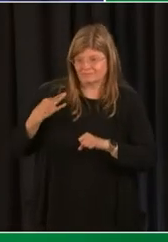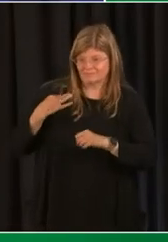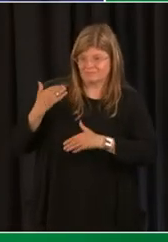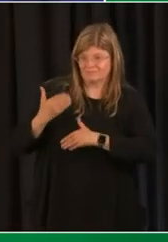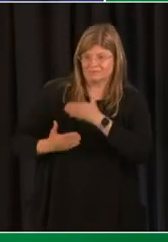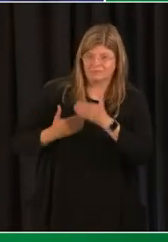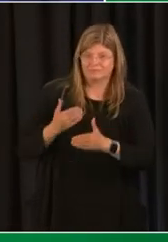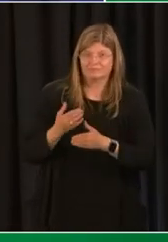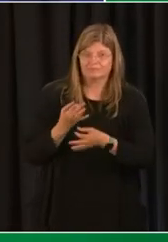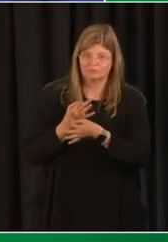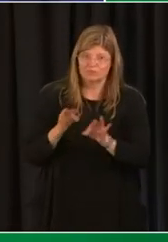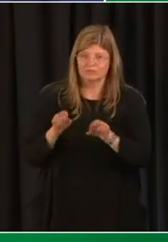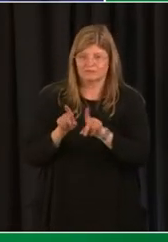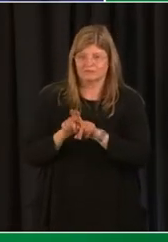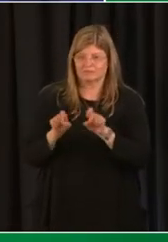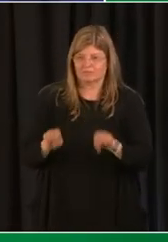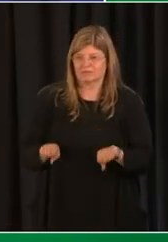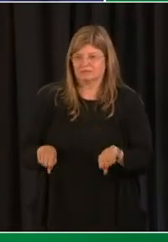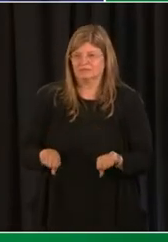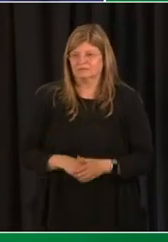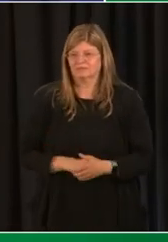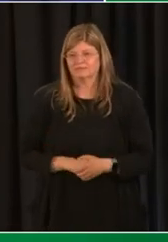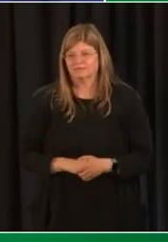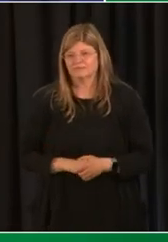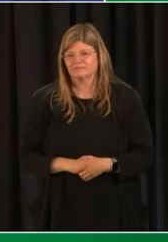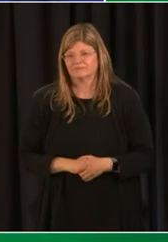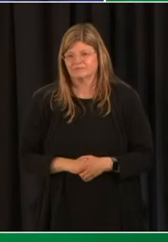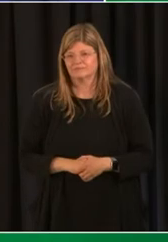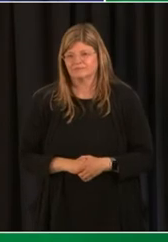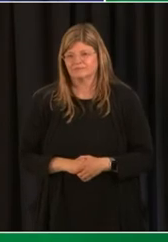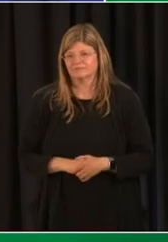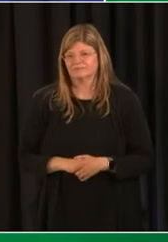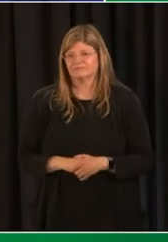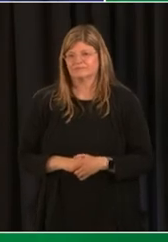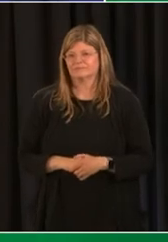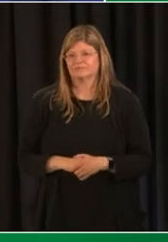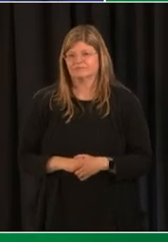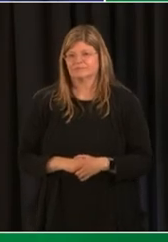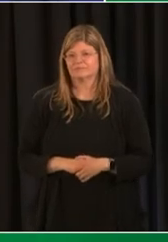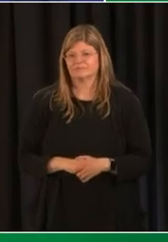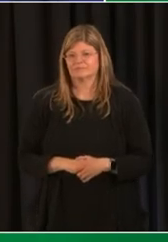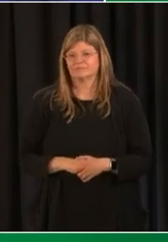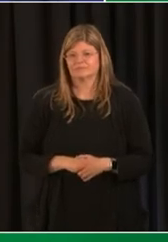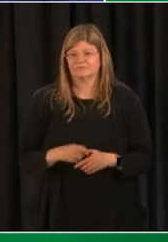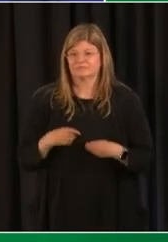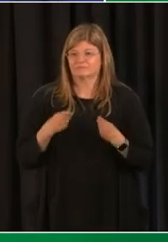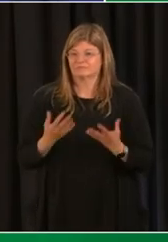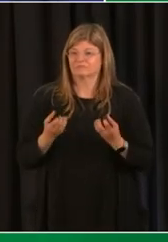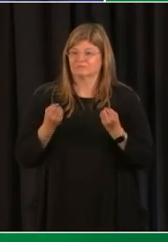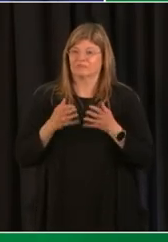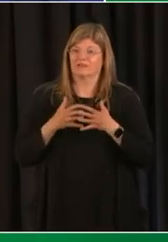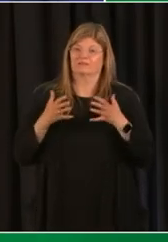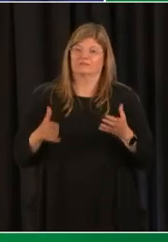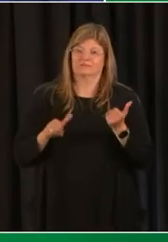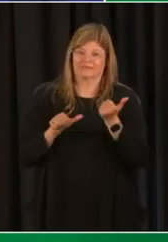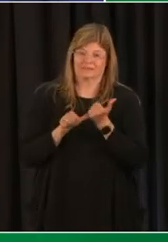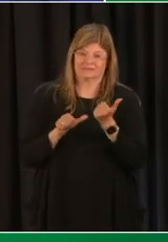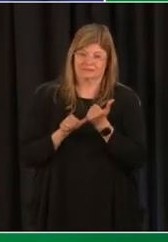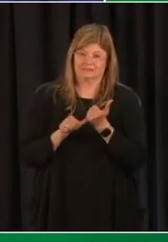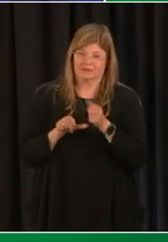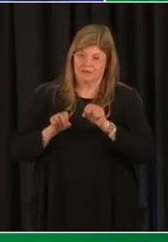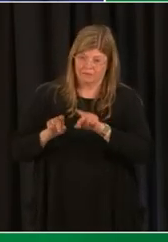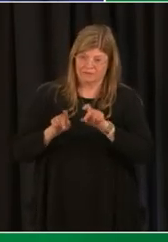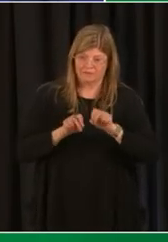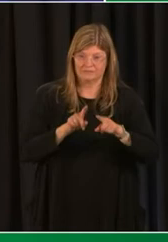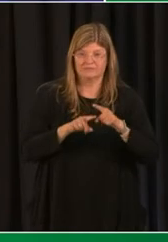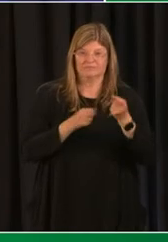as simple as possible. So we will be provide as much assistance as people need